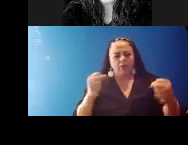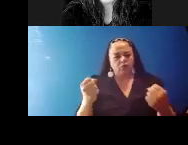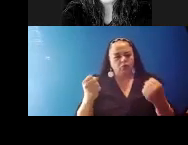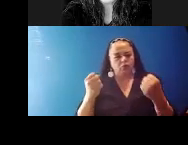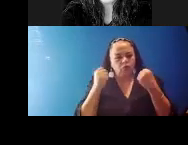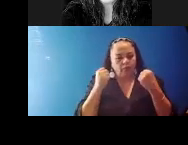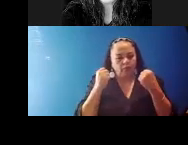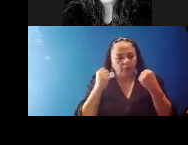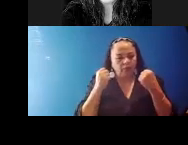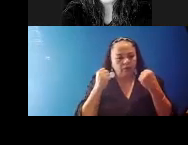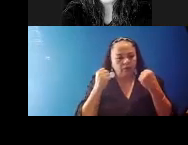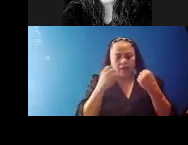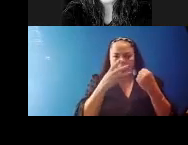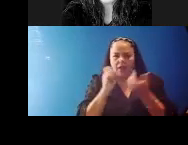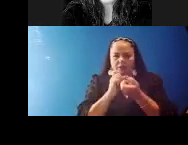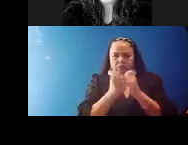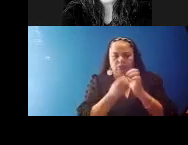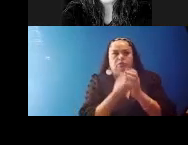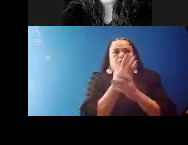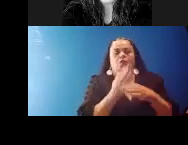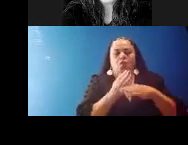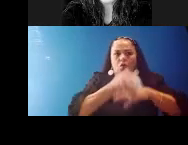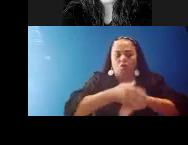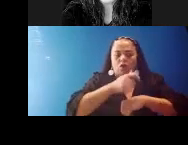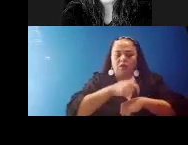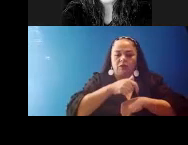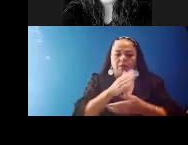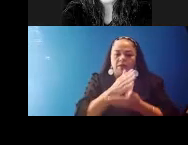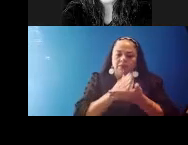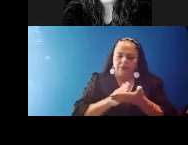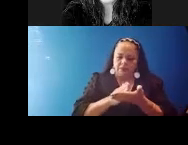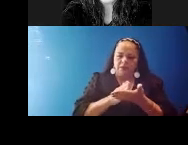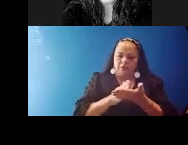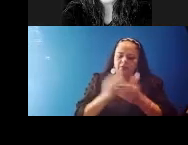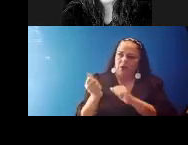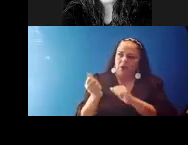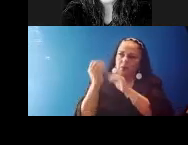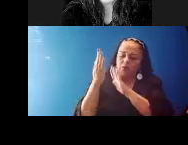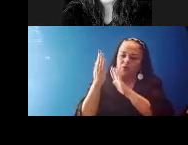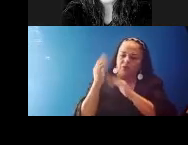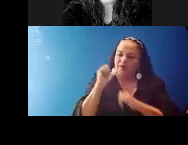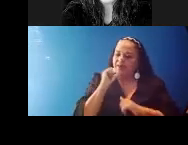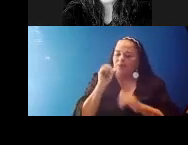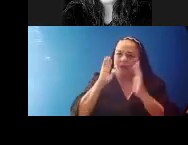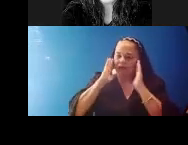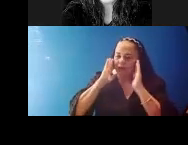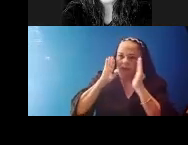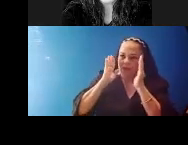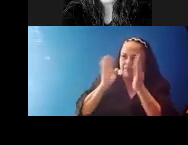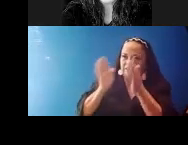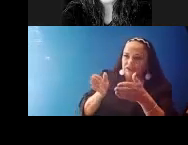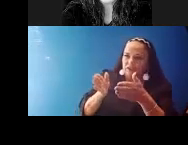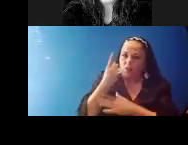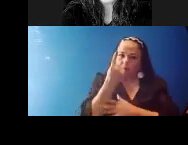and morph, right, over time. Some of the tactical approaches that are used that sometimes we're not even paying attention to. One of